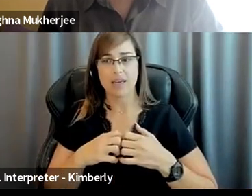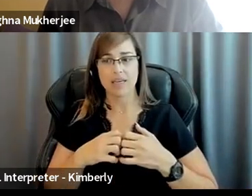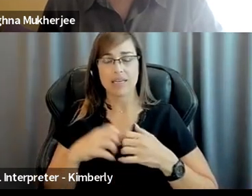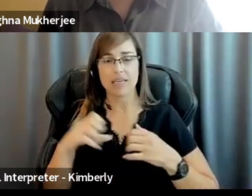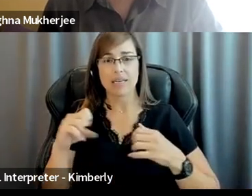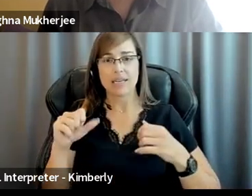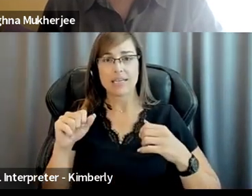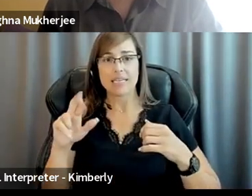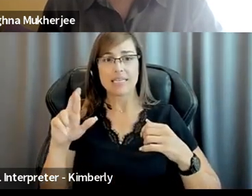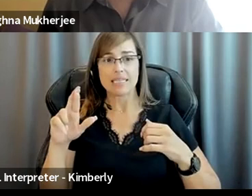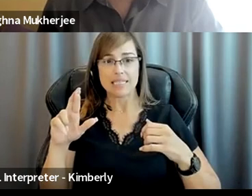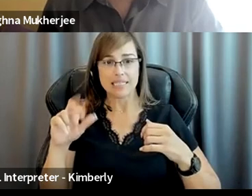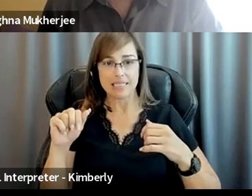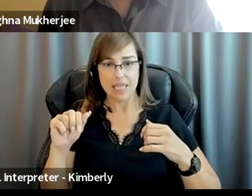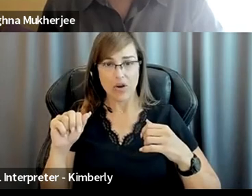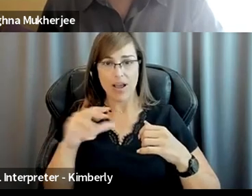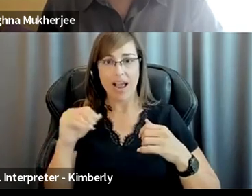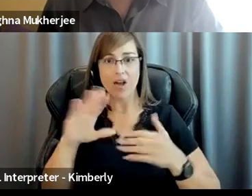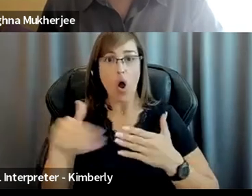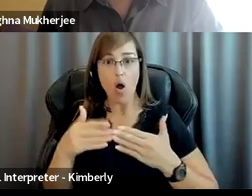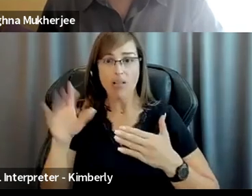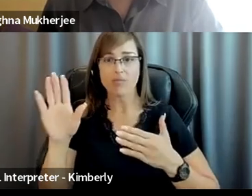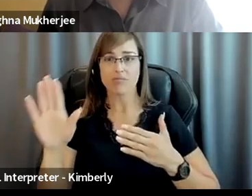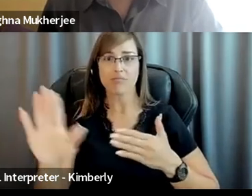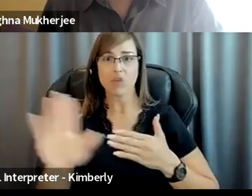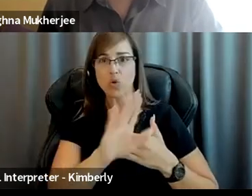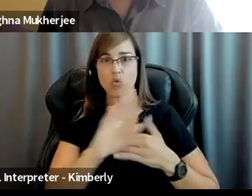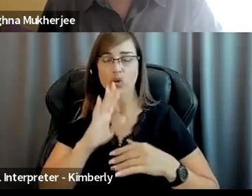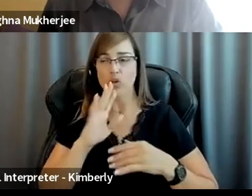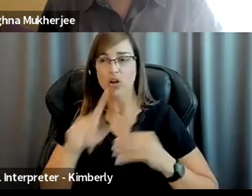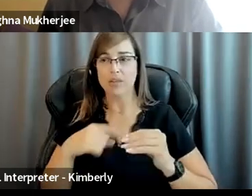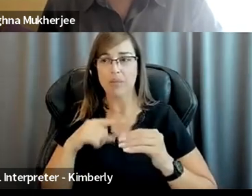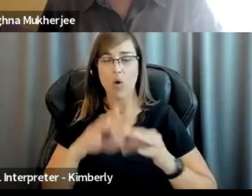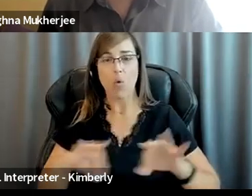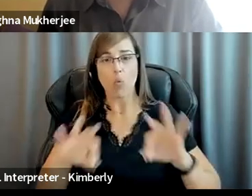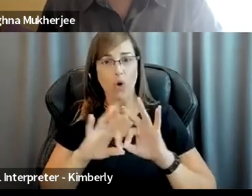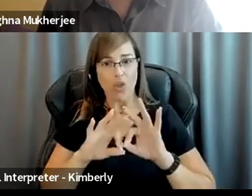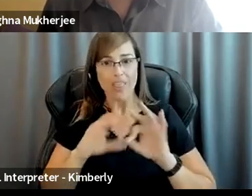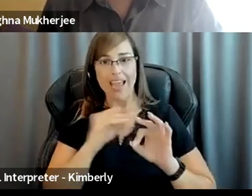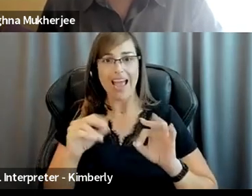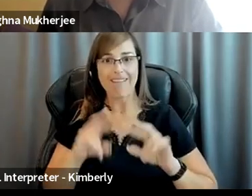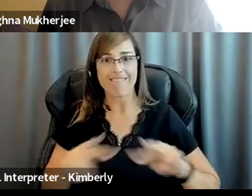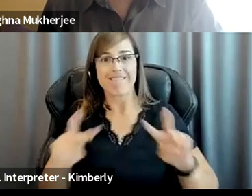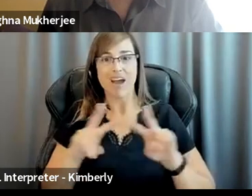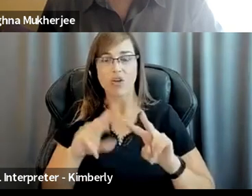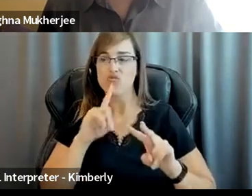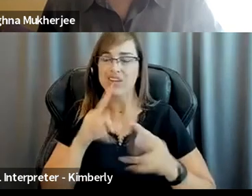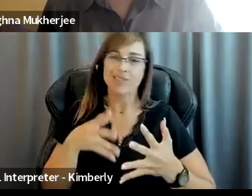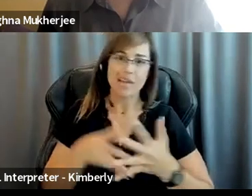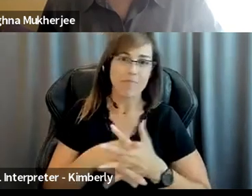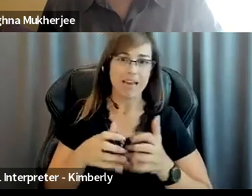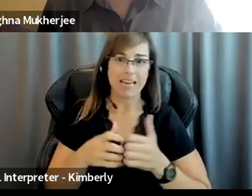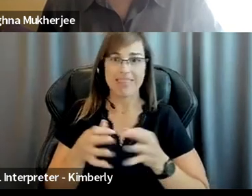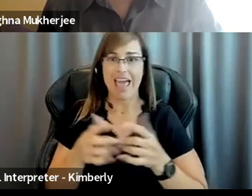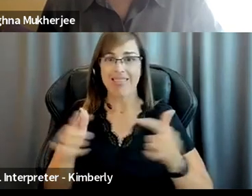Sarah's, with all of your talks about how worth and value are really embedded in this language that